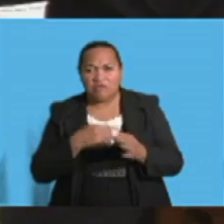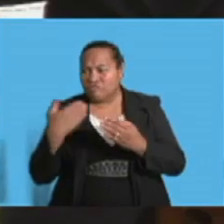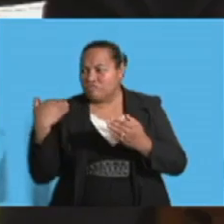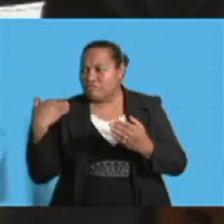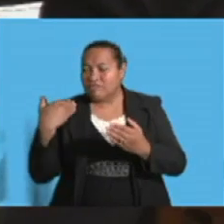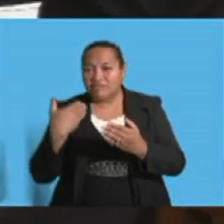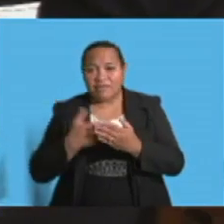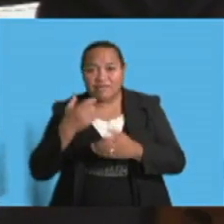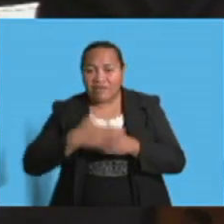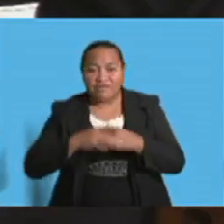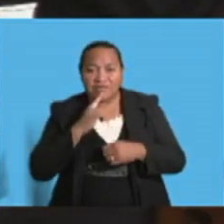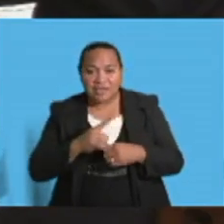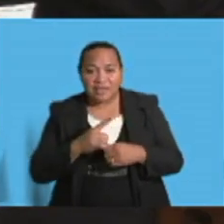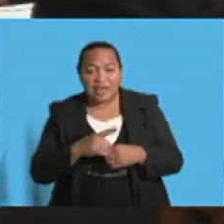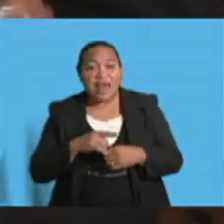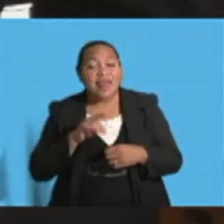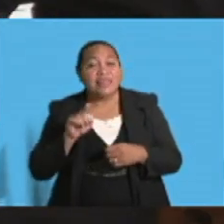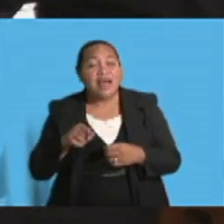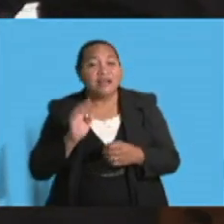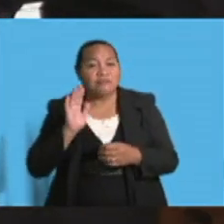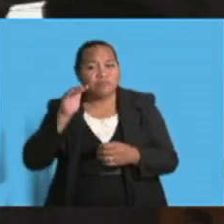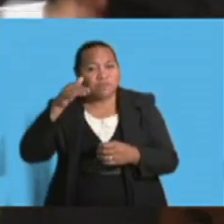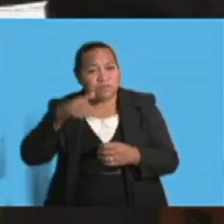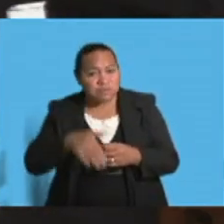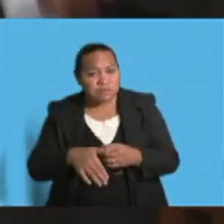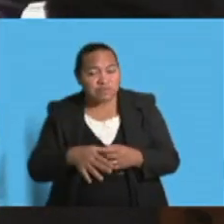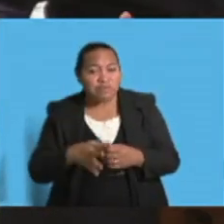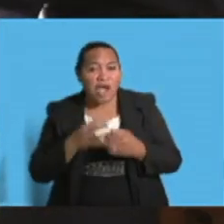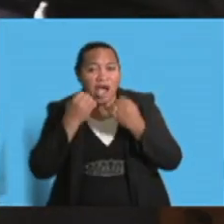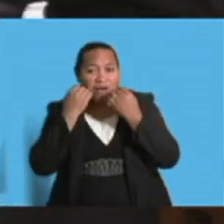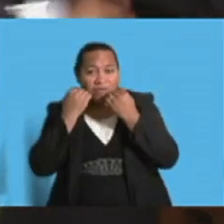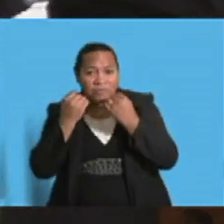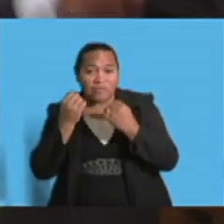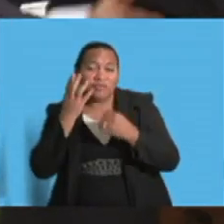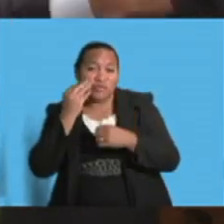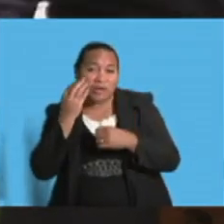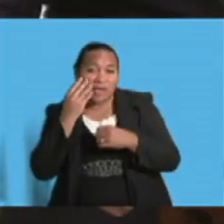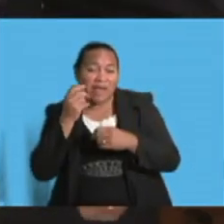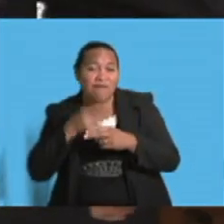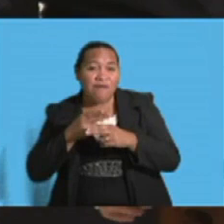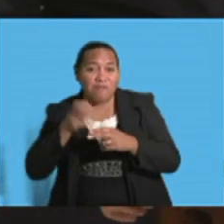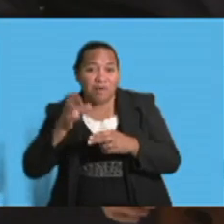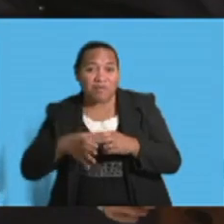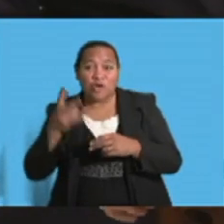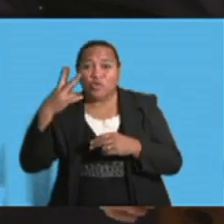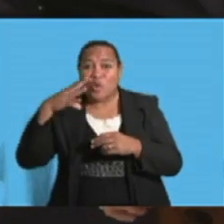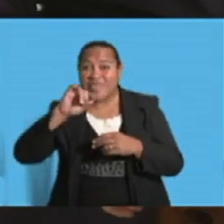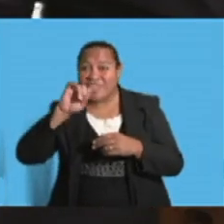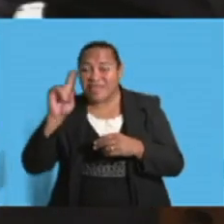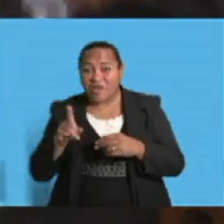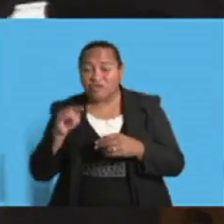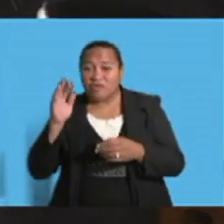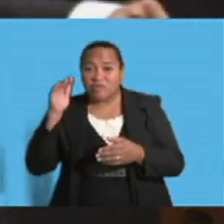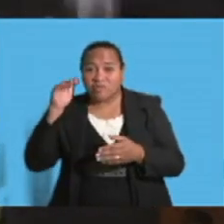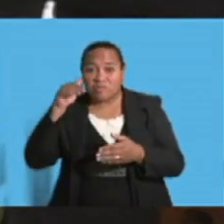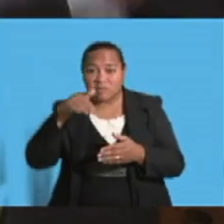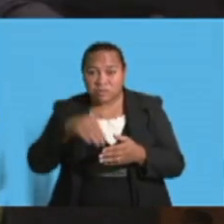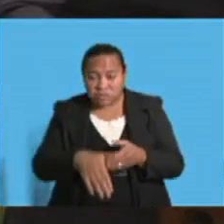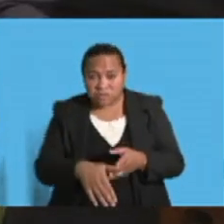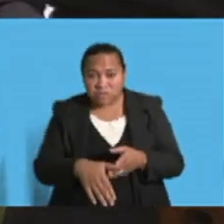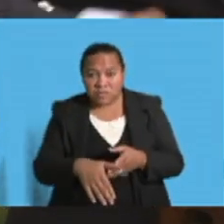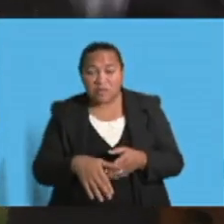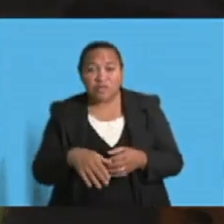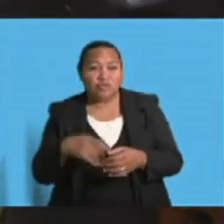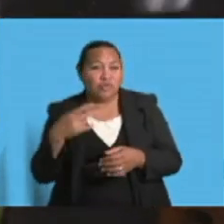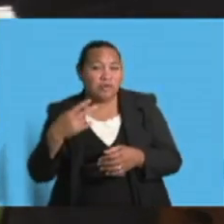the actual drop of sugarcane farmers from 20,000 to 12,000 farmers in 2006 was a direct